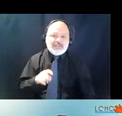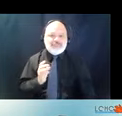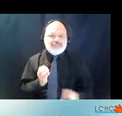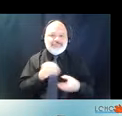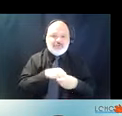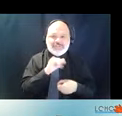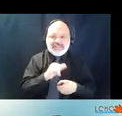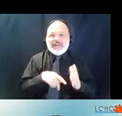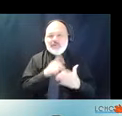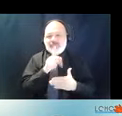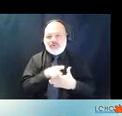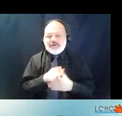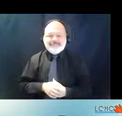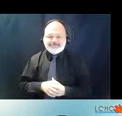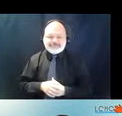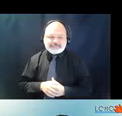slide.